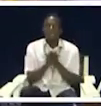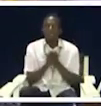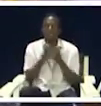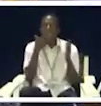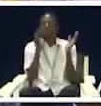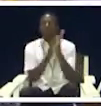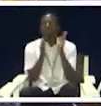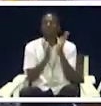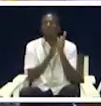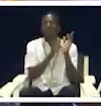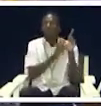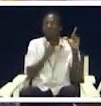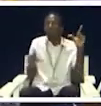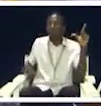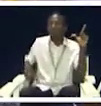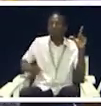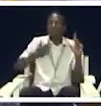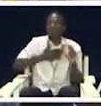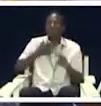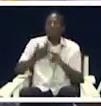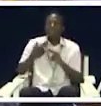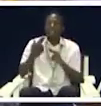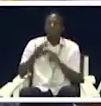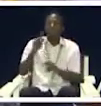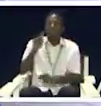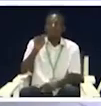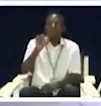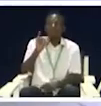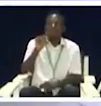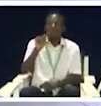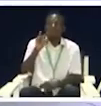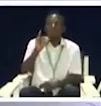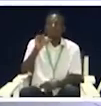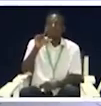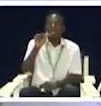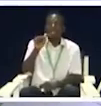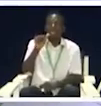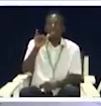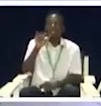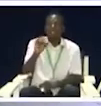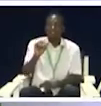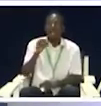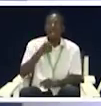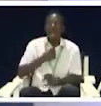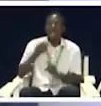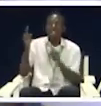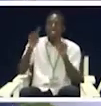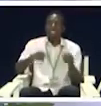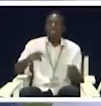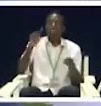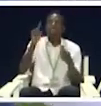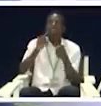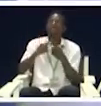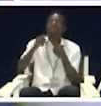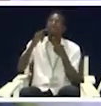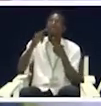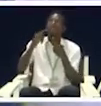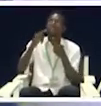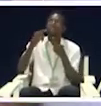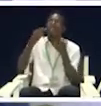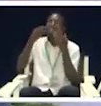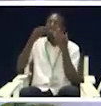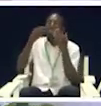Praise the Lord, church. My name is Titi Layo Adeseko. I've come to give God, to pay my vow to God.